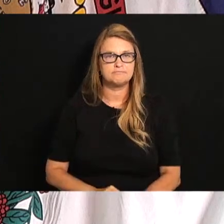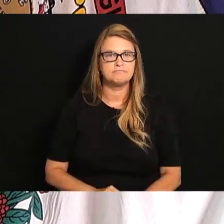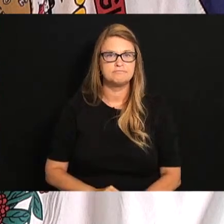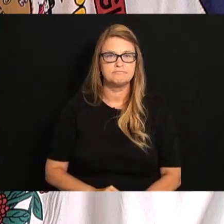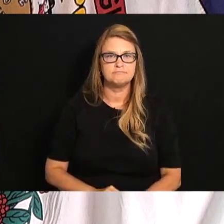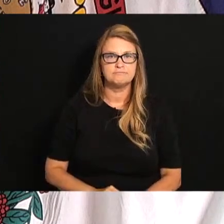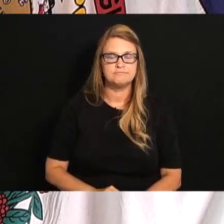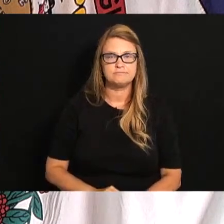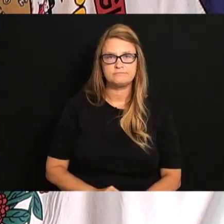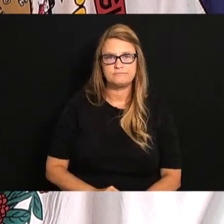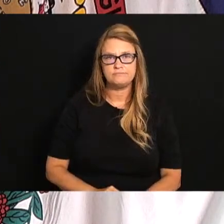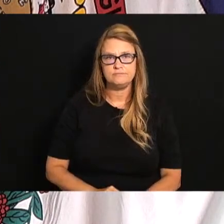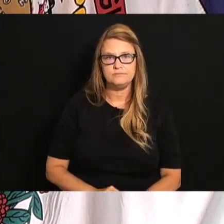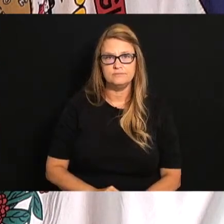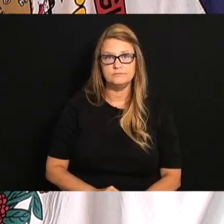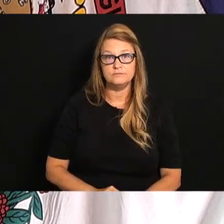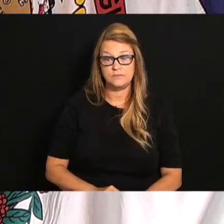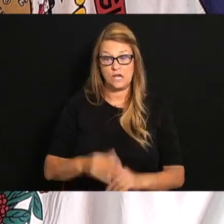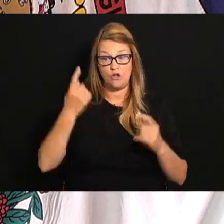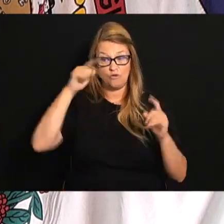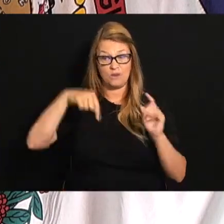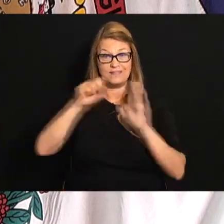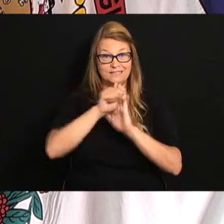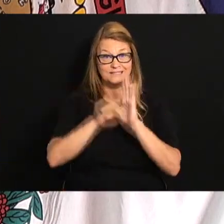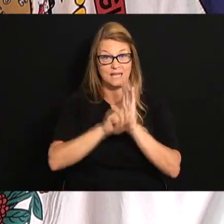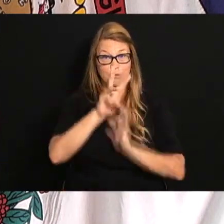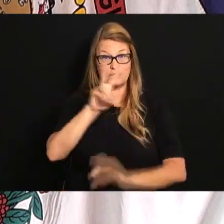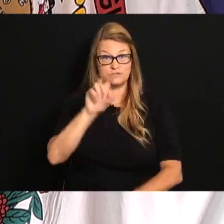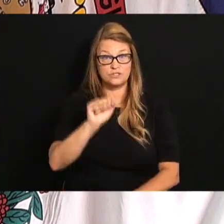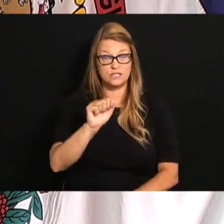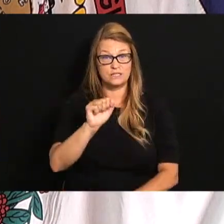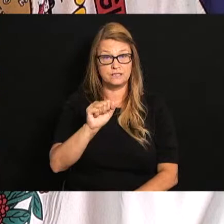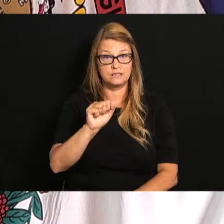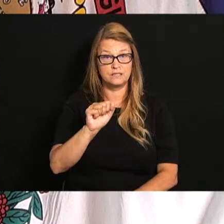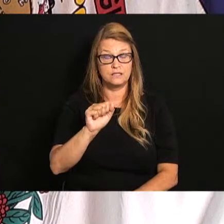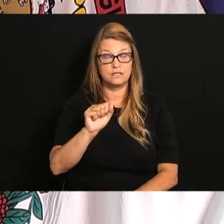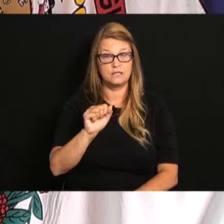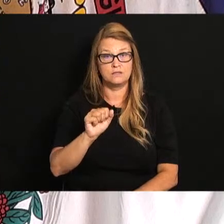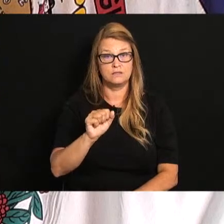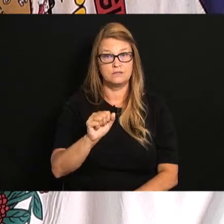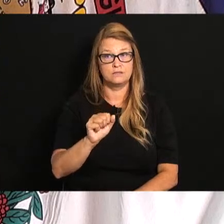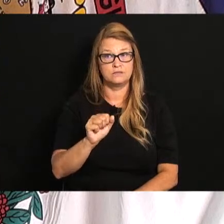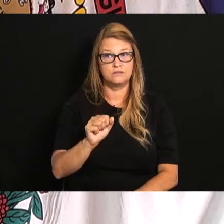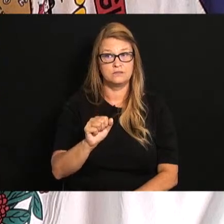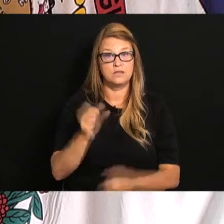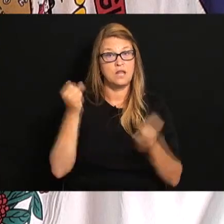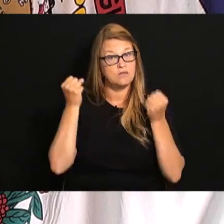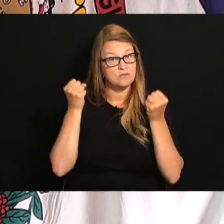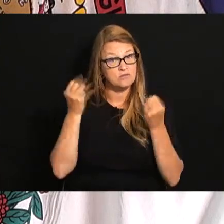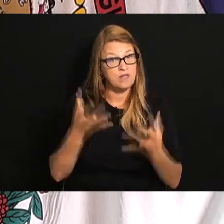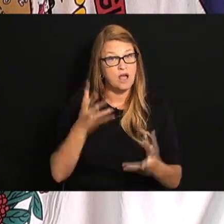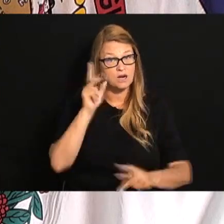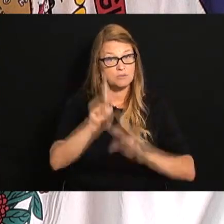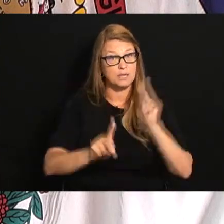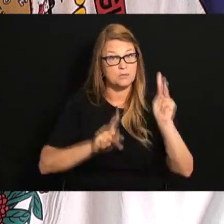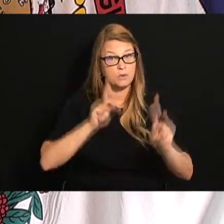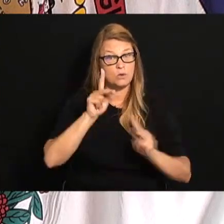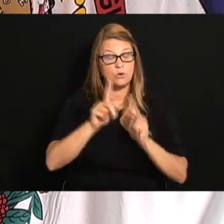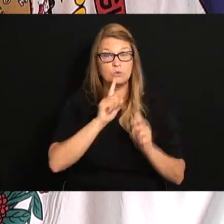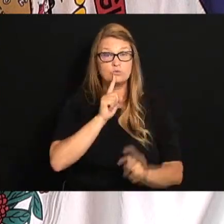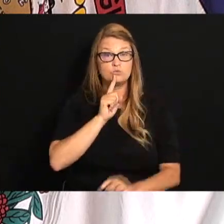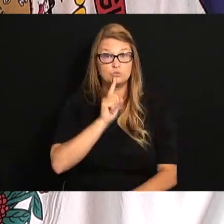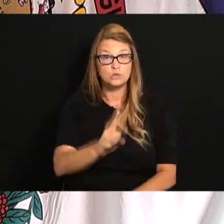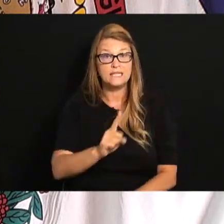other hand, from the standpoint of the state, it is nothing except there's a lot of folks out there, really and